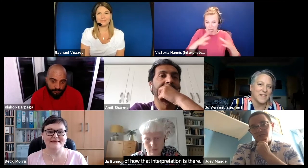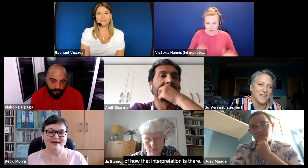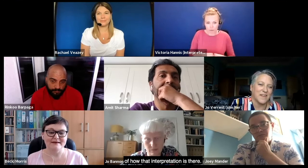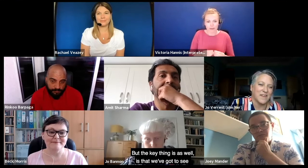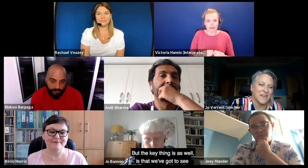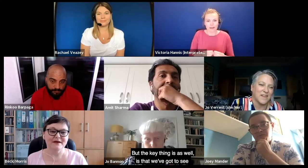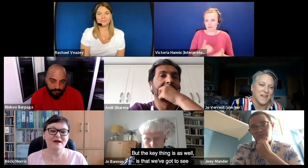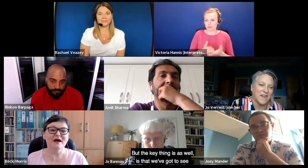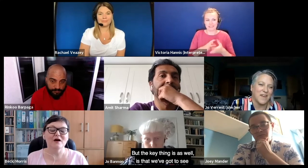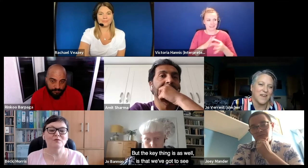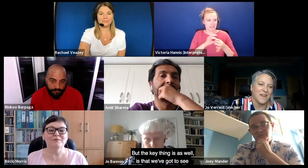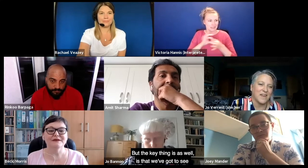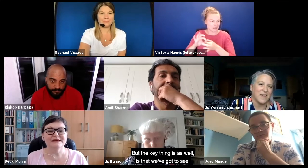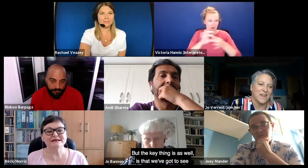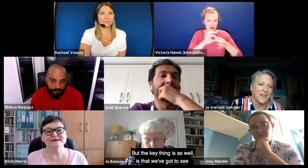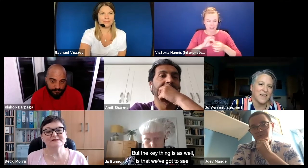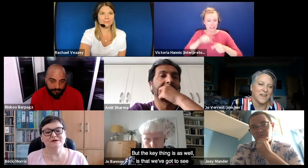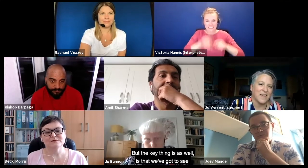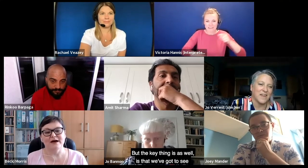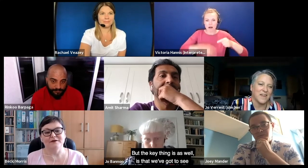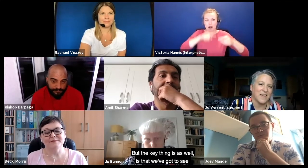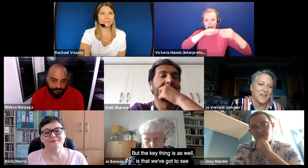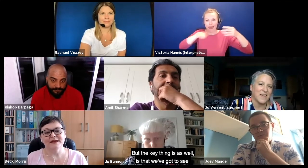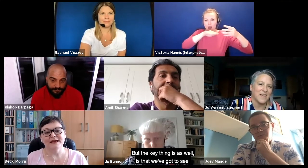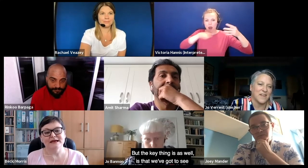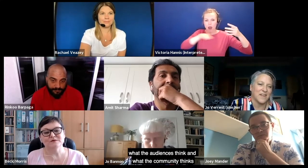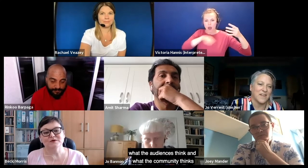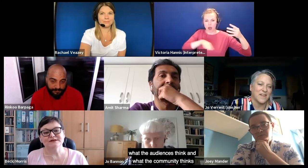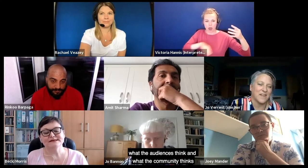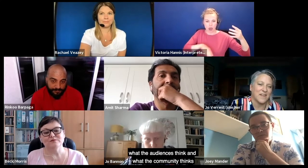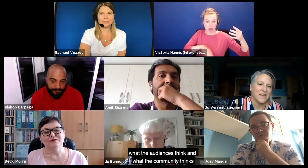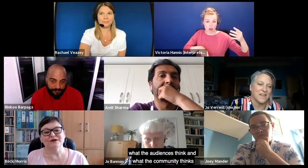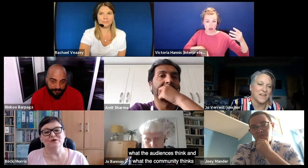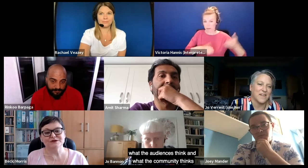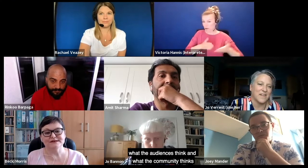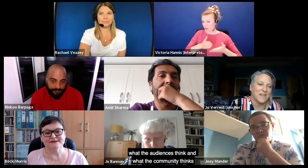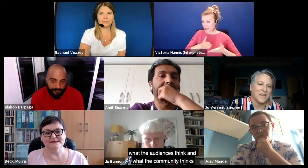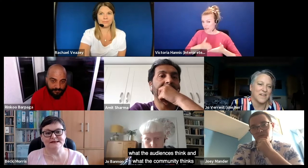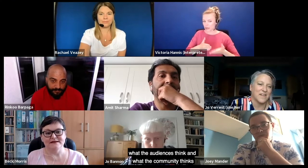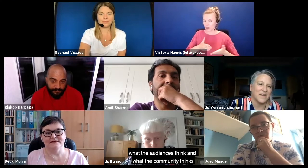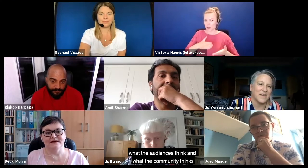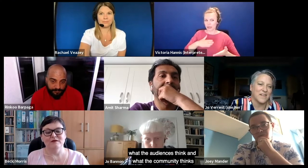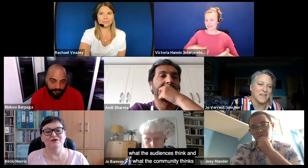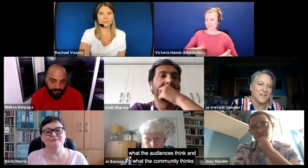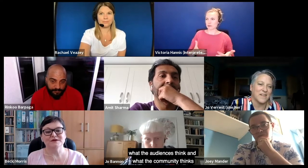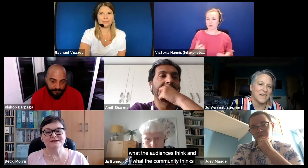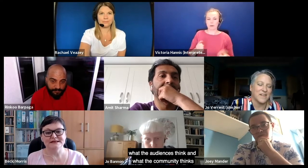is there. But the key thing is, as well, is that we've got to see what the audiences think and what the community